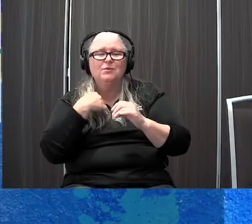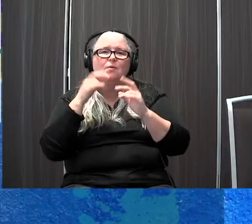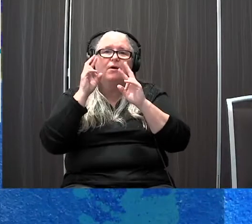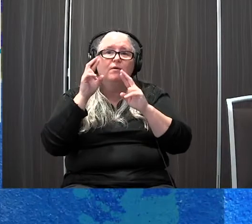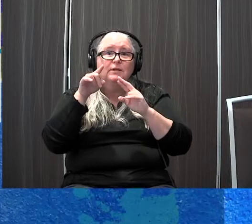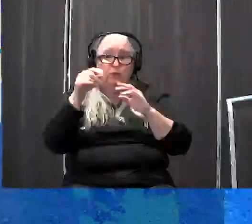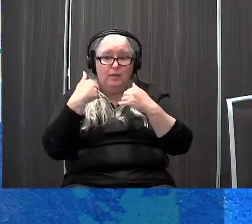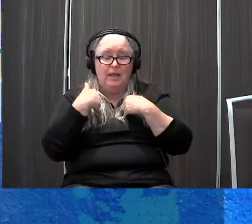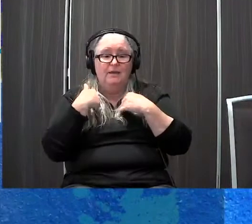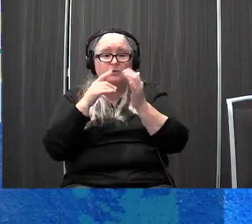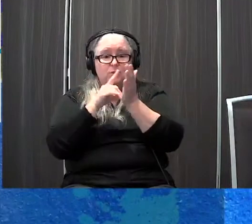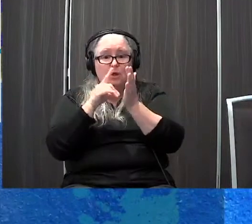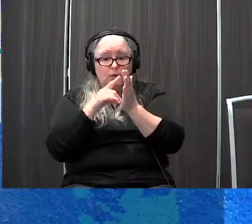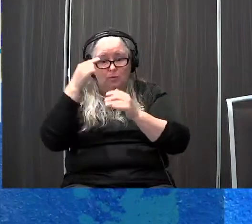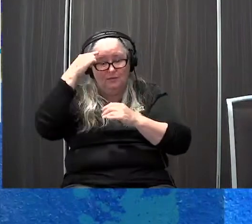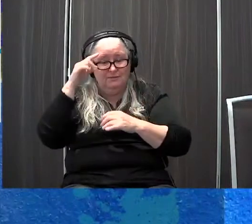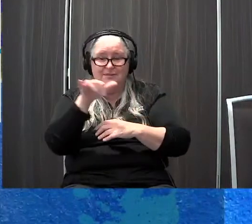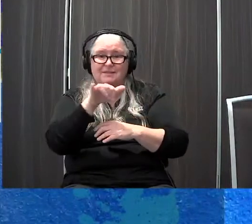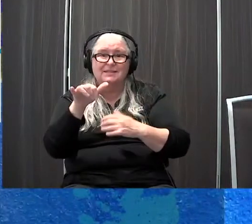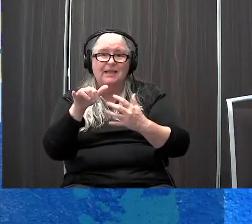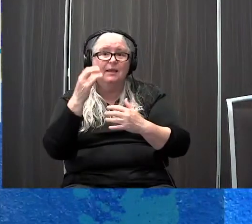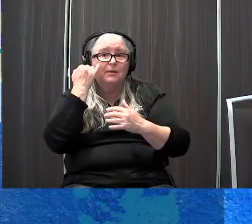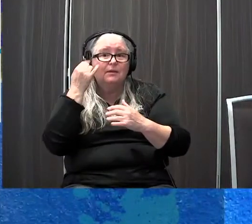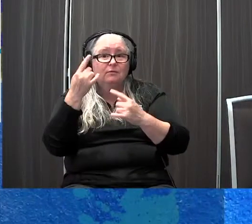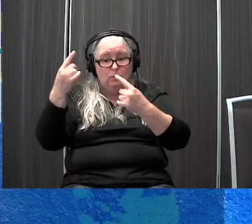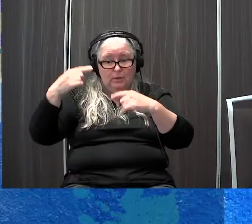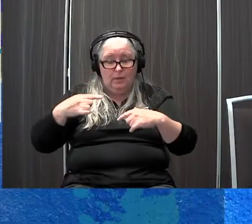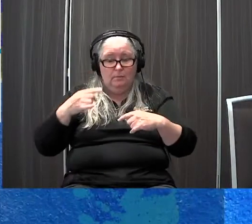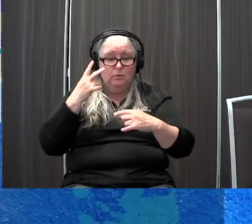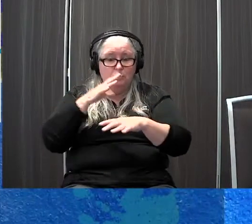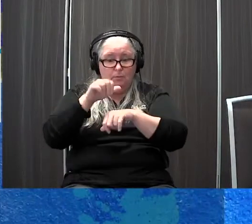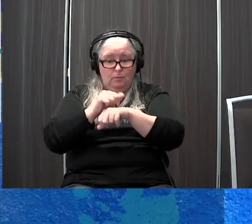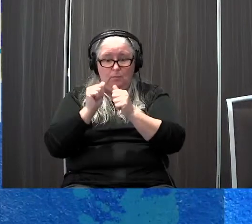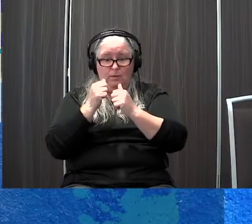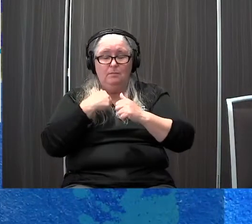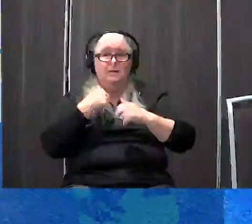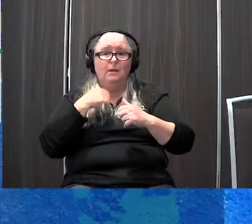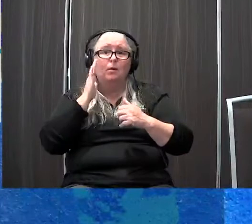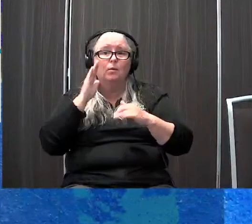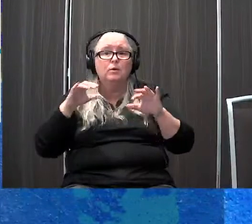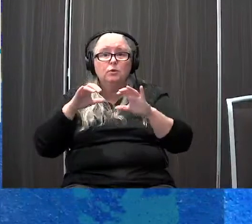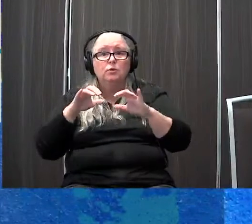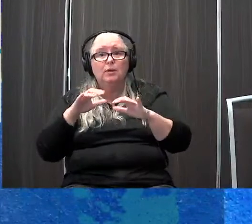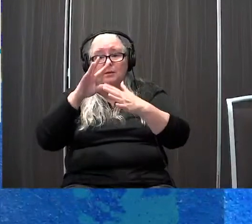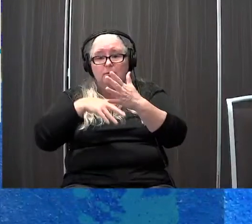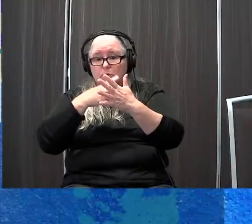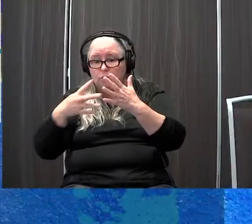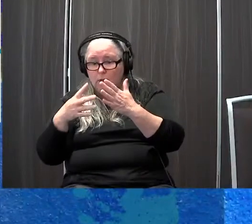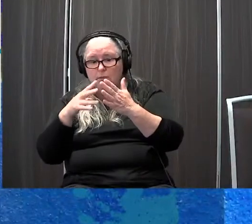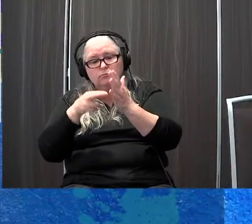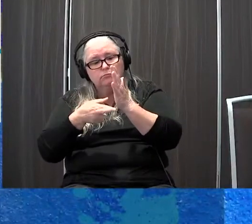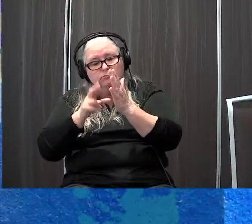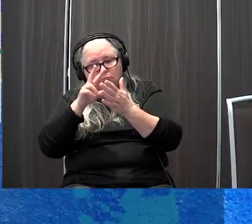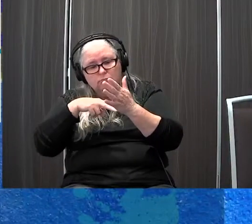well. If you come to a visit with me, I think I do usually do a pretty thorough chart review ahead of time, so I know what